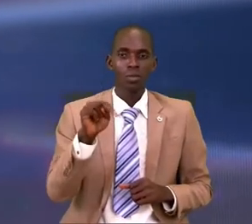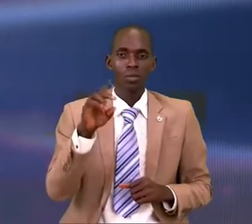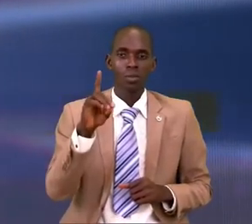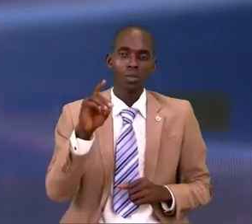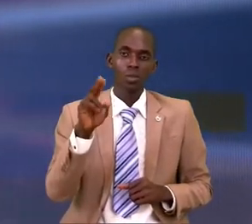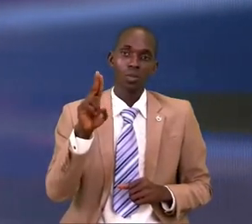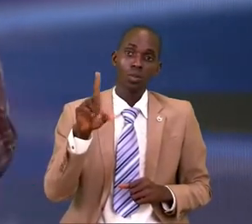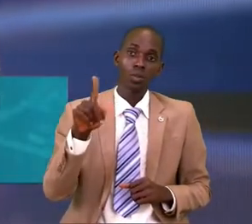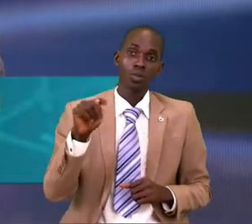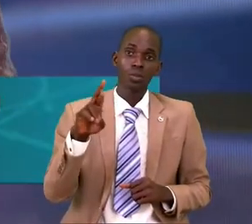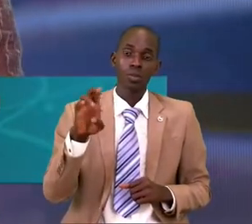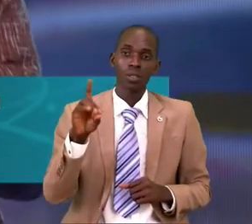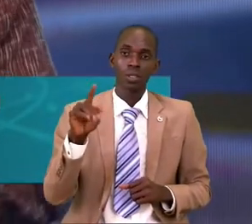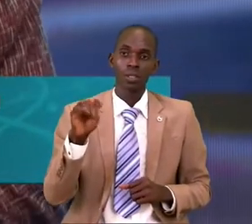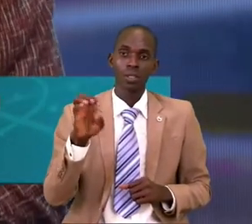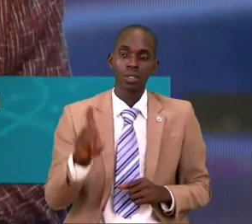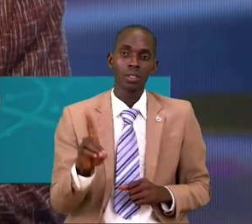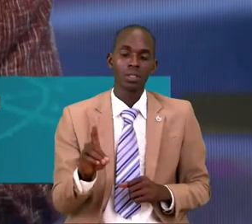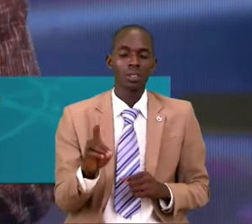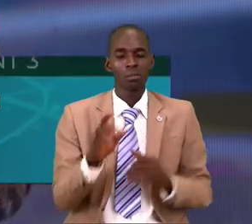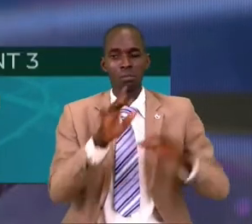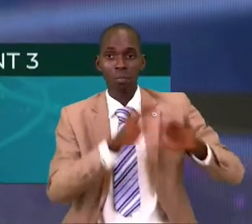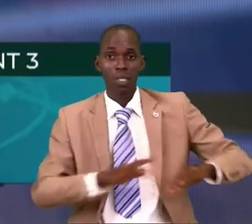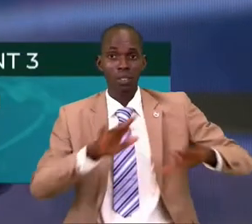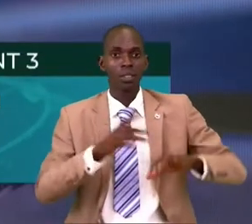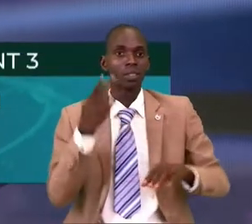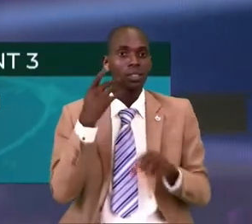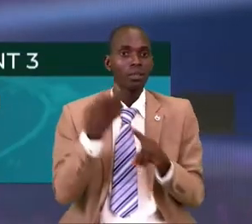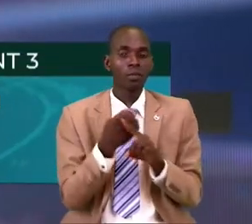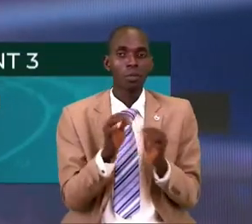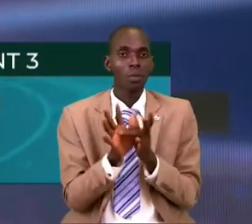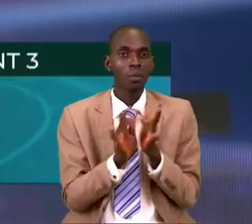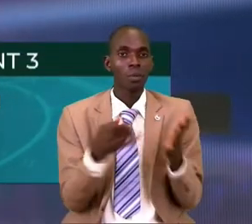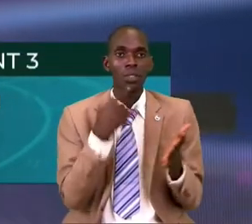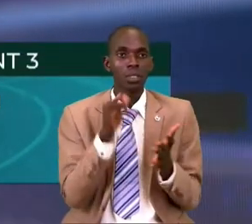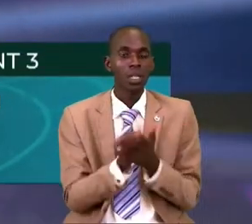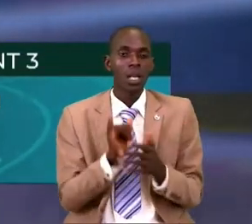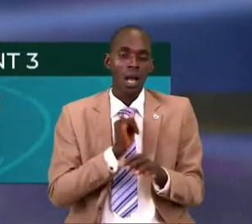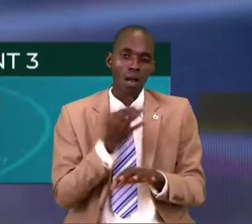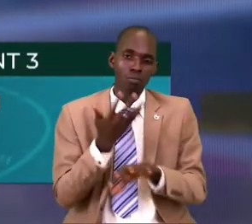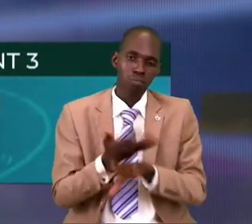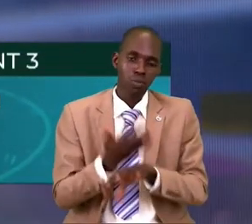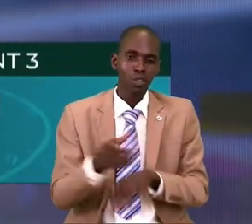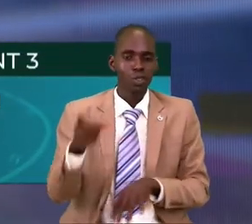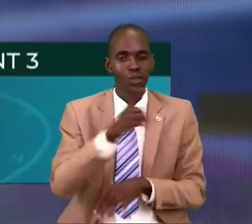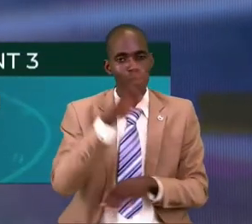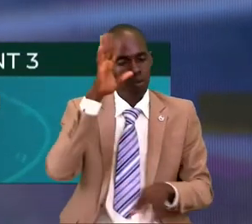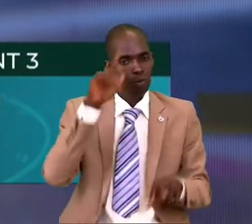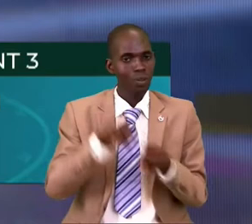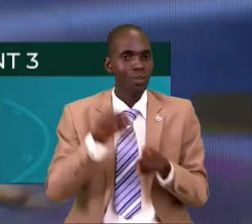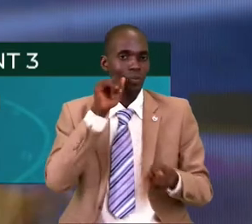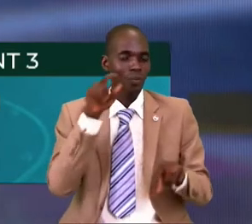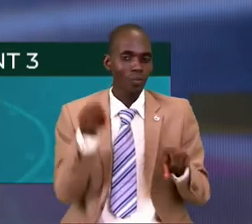therefore, brethren, by the mercies of God, that ye present your bodies a